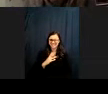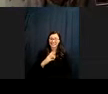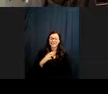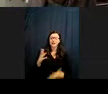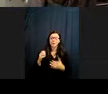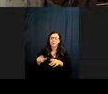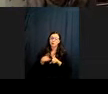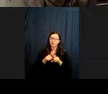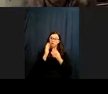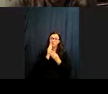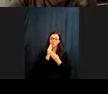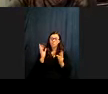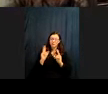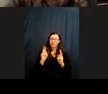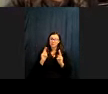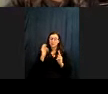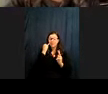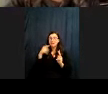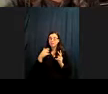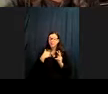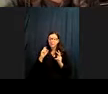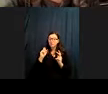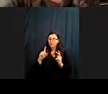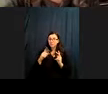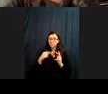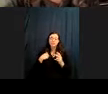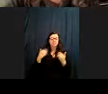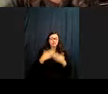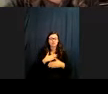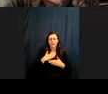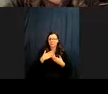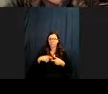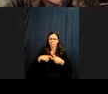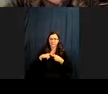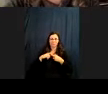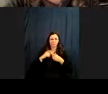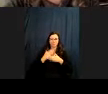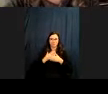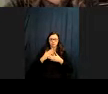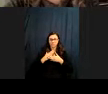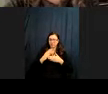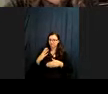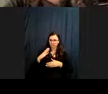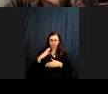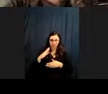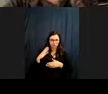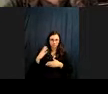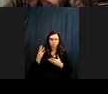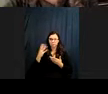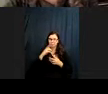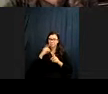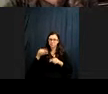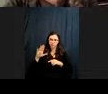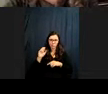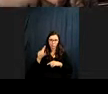say to people, if you have questions, I'm happy to stop in between and hear your questions. You can put